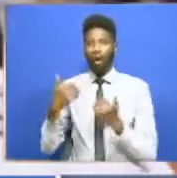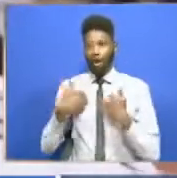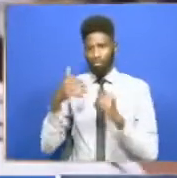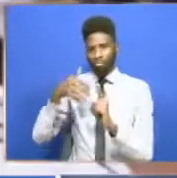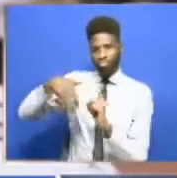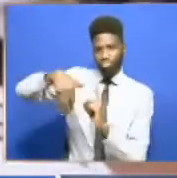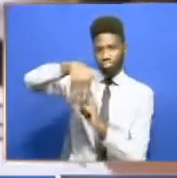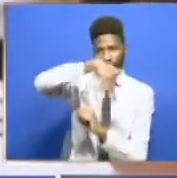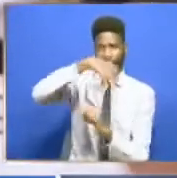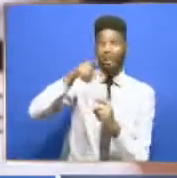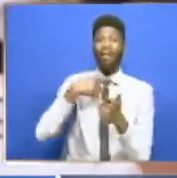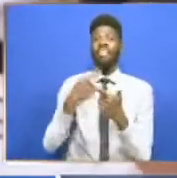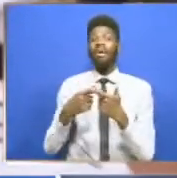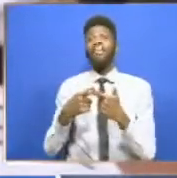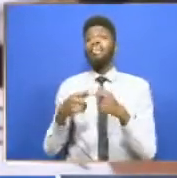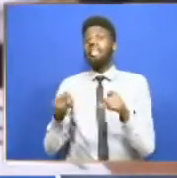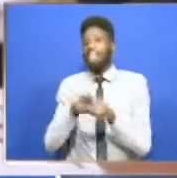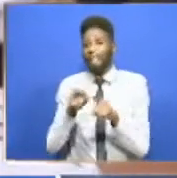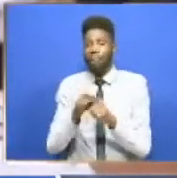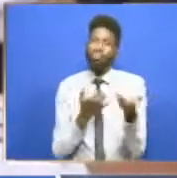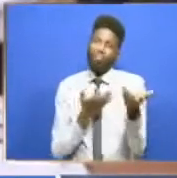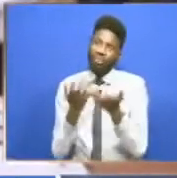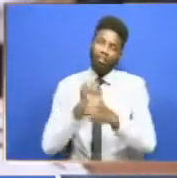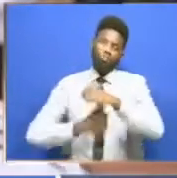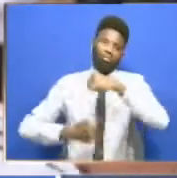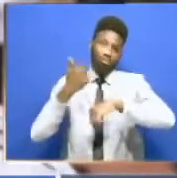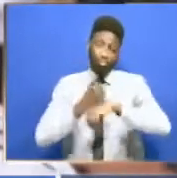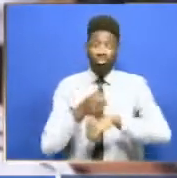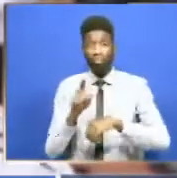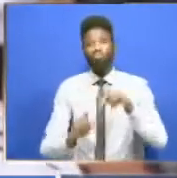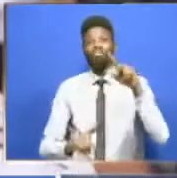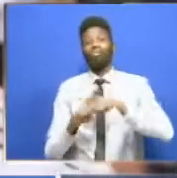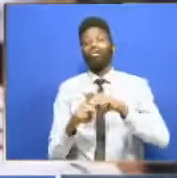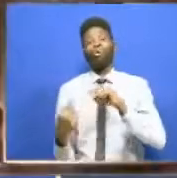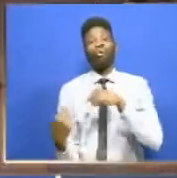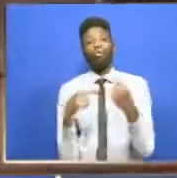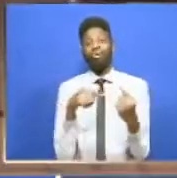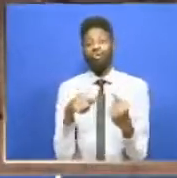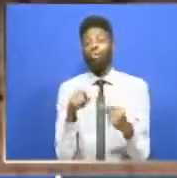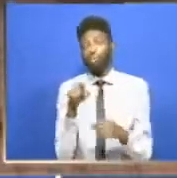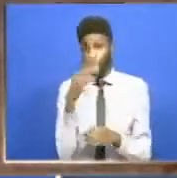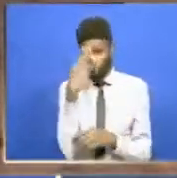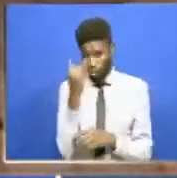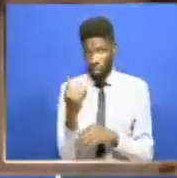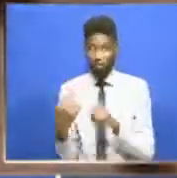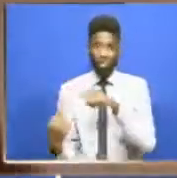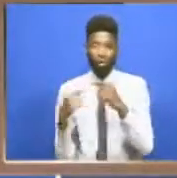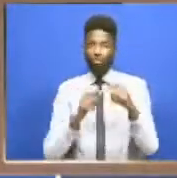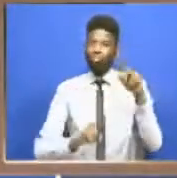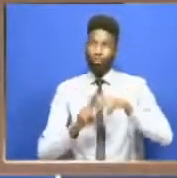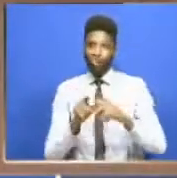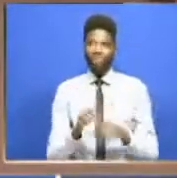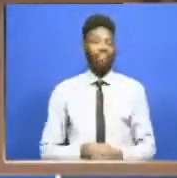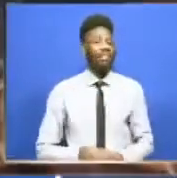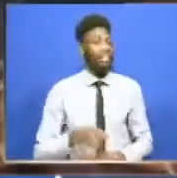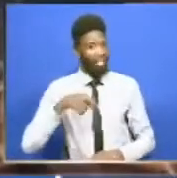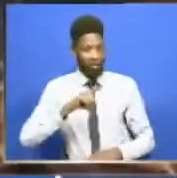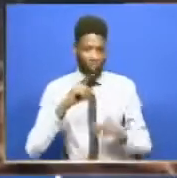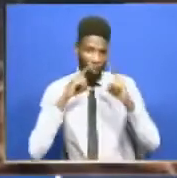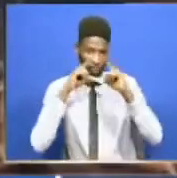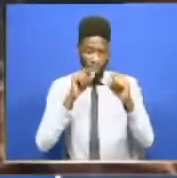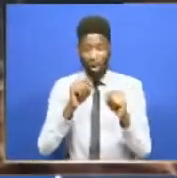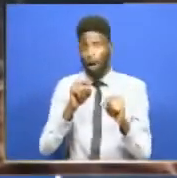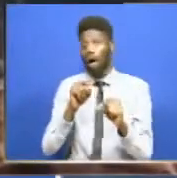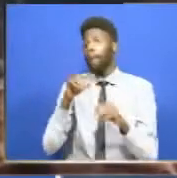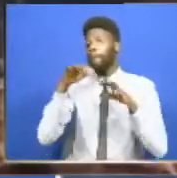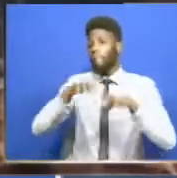ndio inaleta hii migogoro yote na ndio naona kuna hii vita inatokelezea. He expressed concerns that the Marikiti market, which